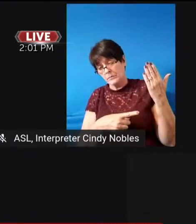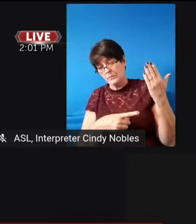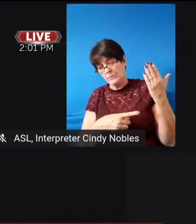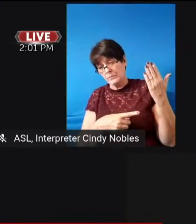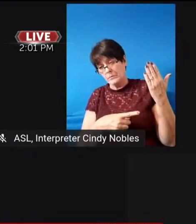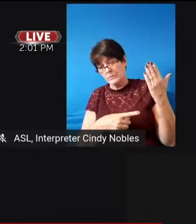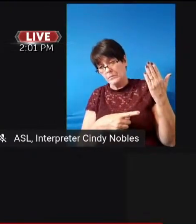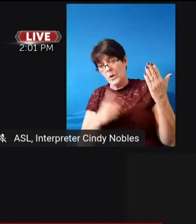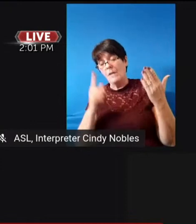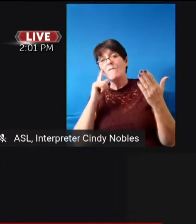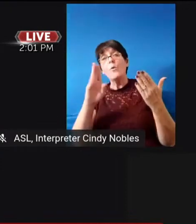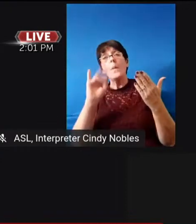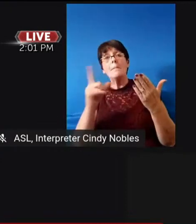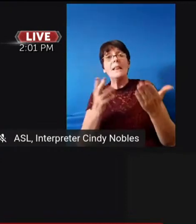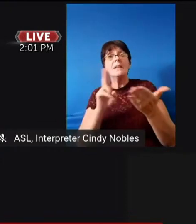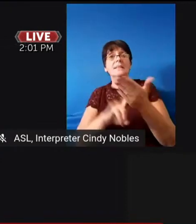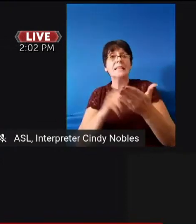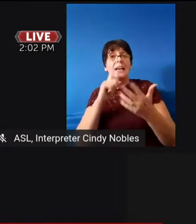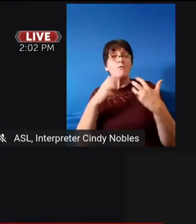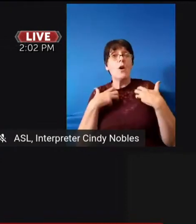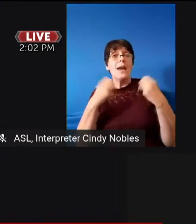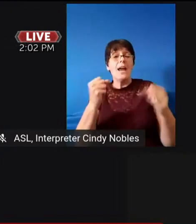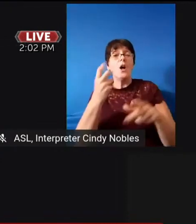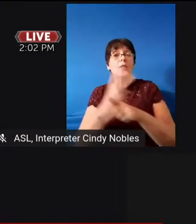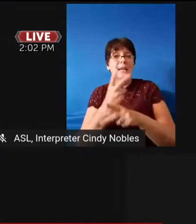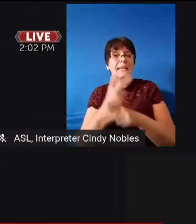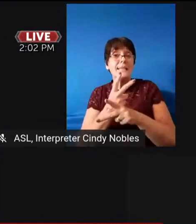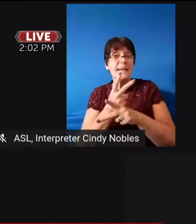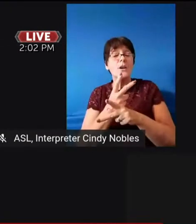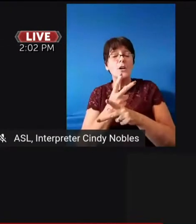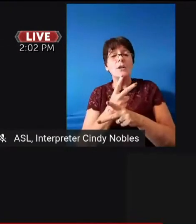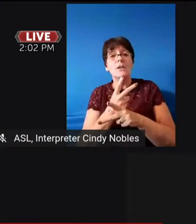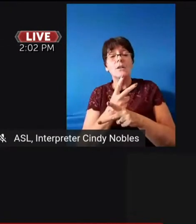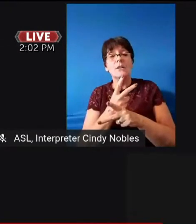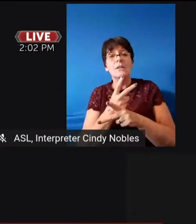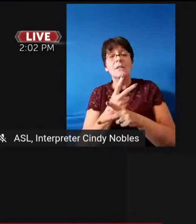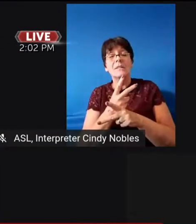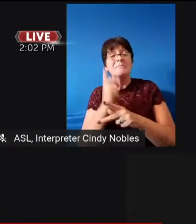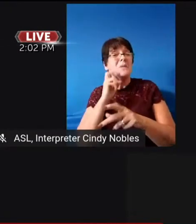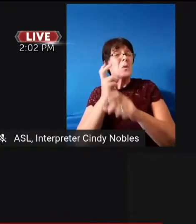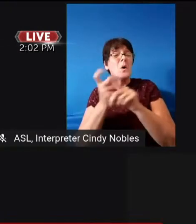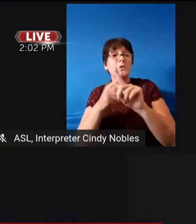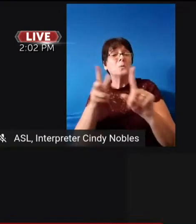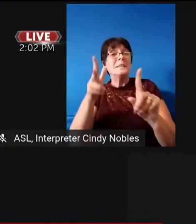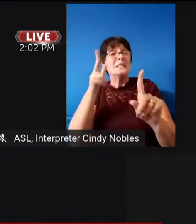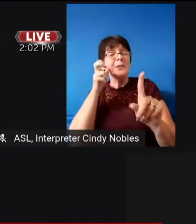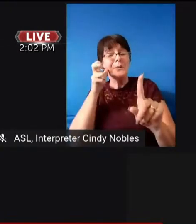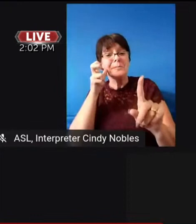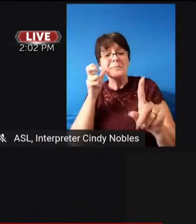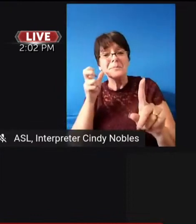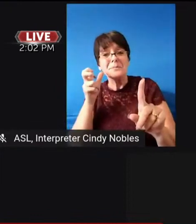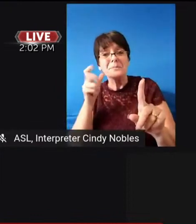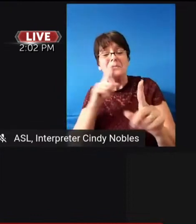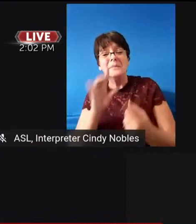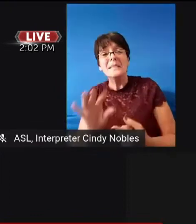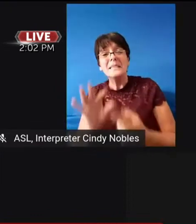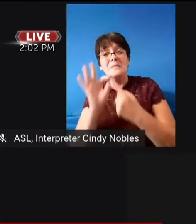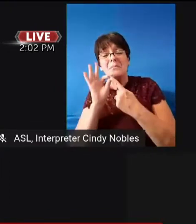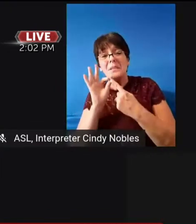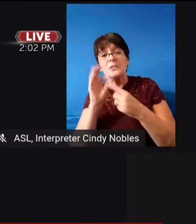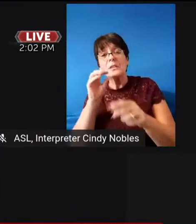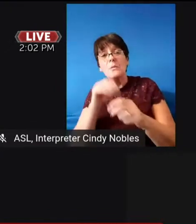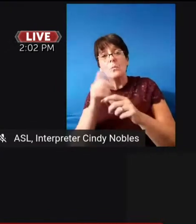bill signing for healthcare, and kind of the priority themes on cost containment or access, and especially in emphasis of